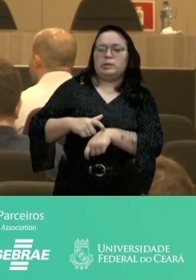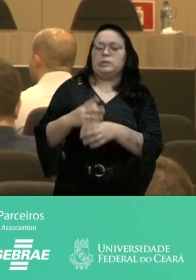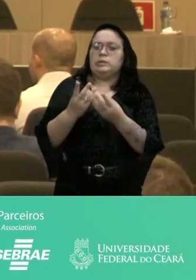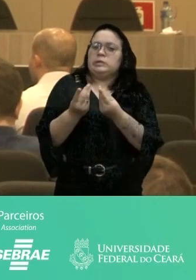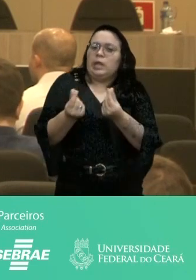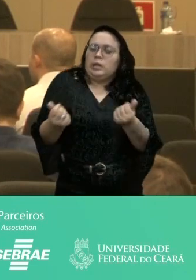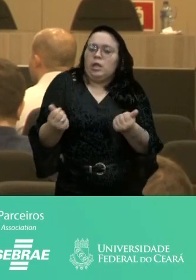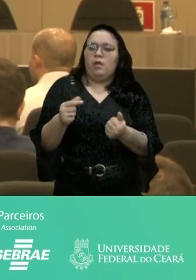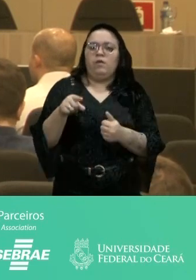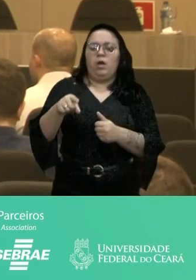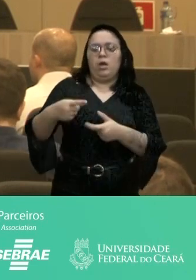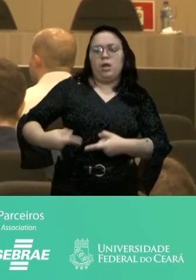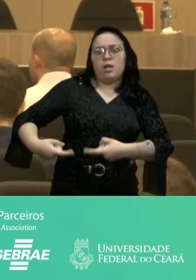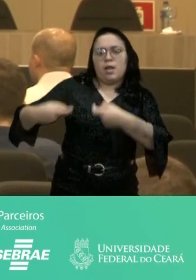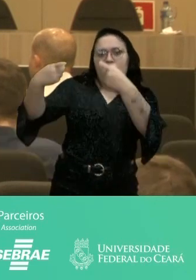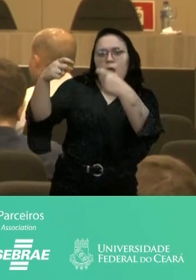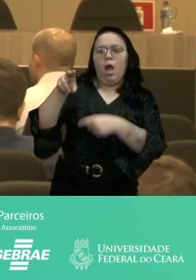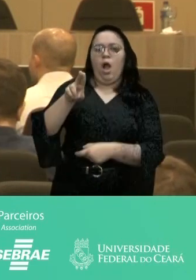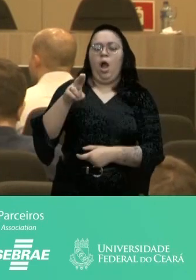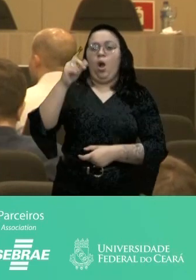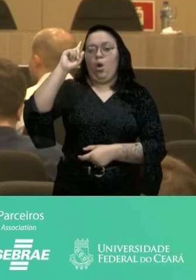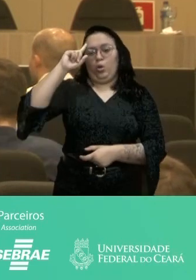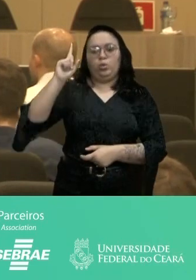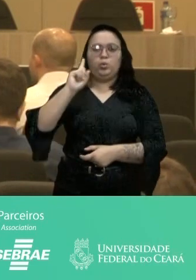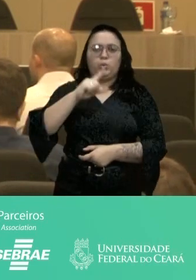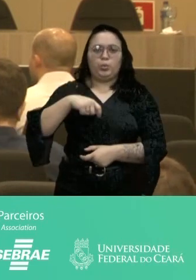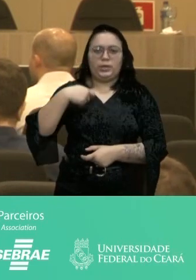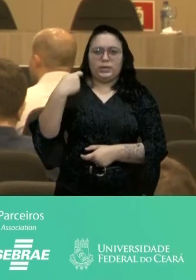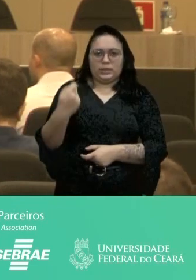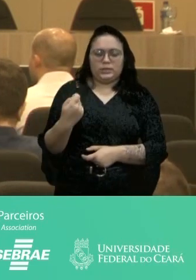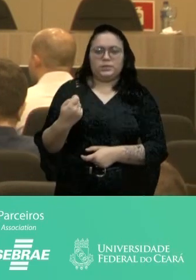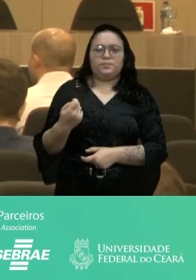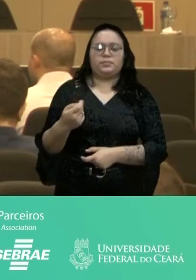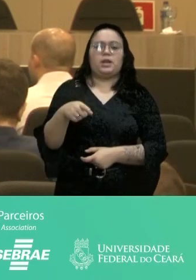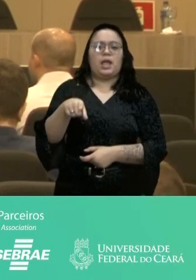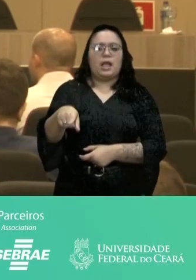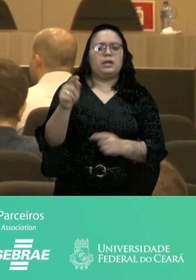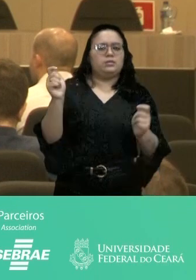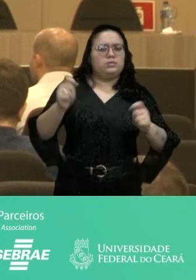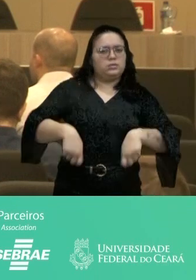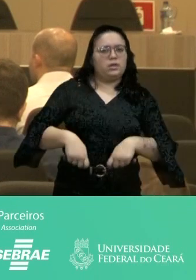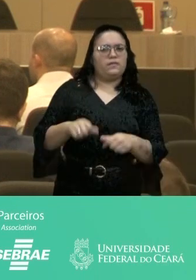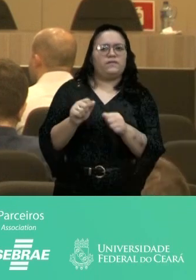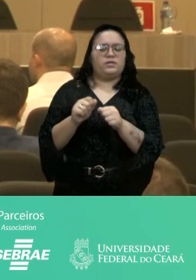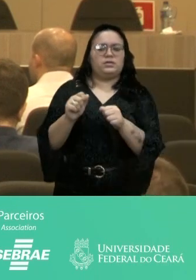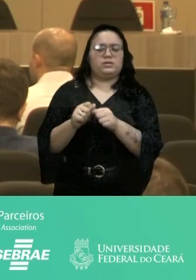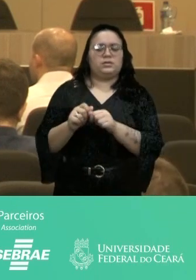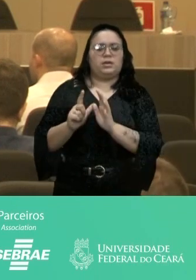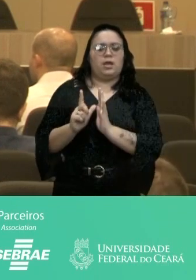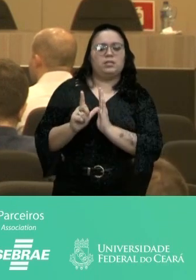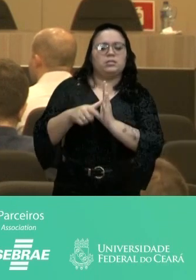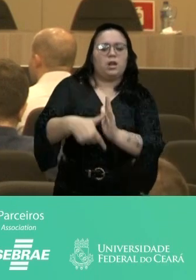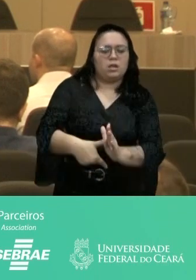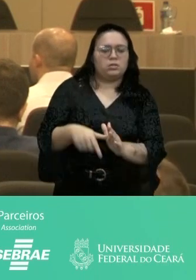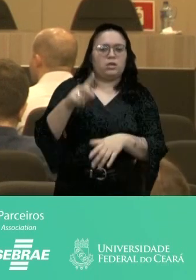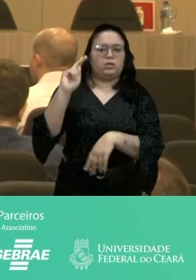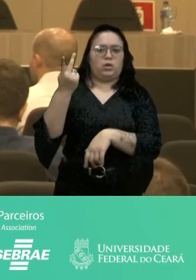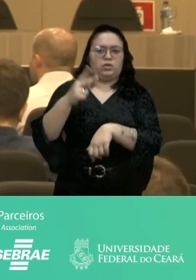delicate moment with the war in Ukraine, this could in one way or another